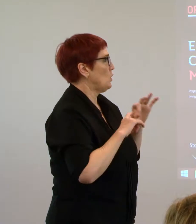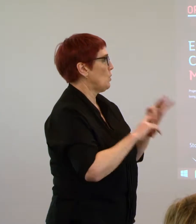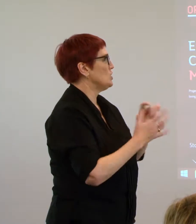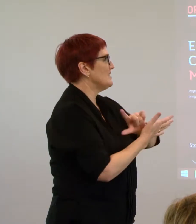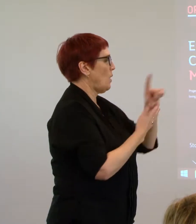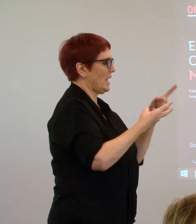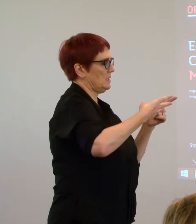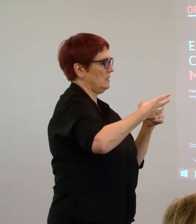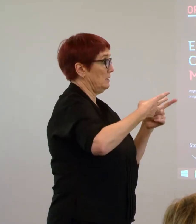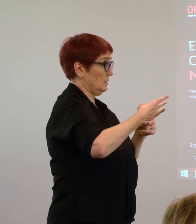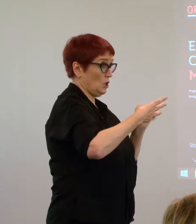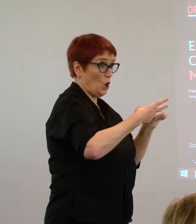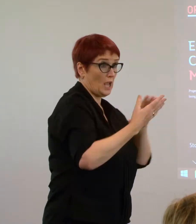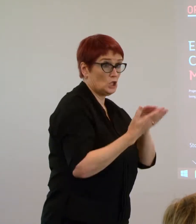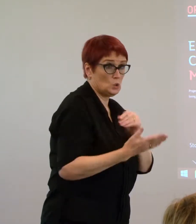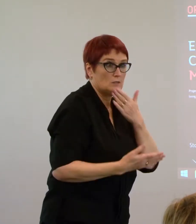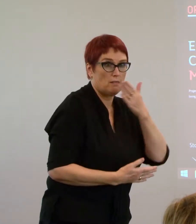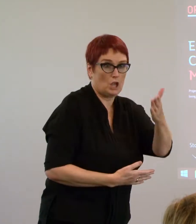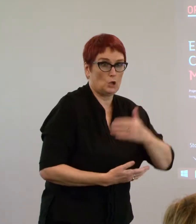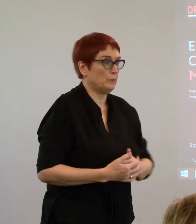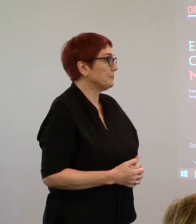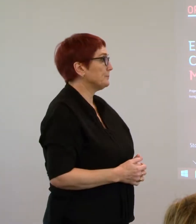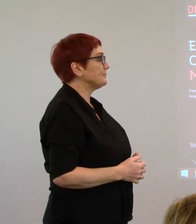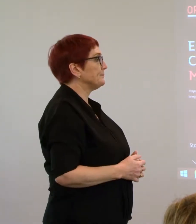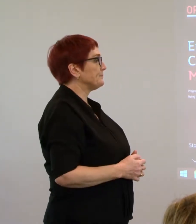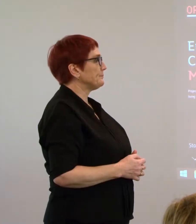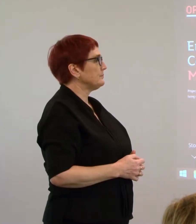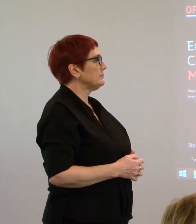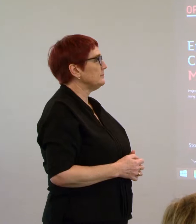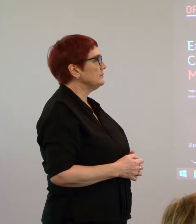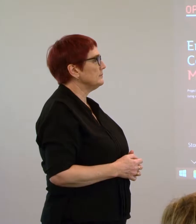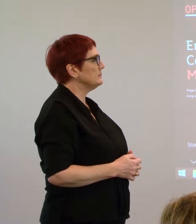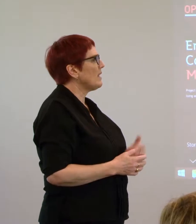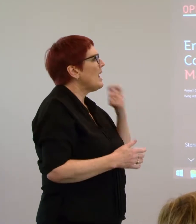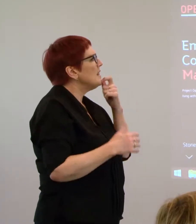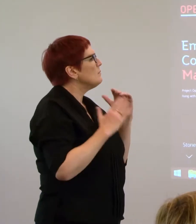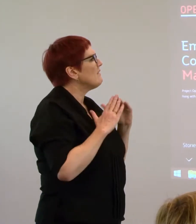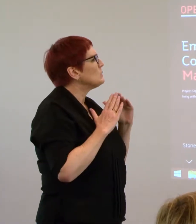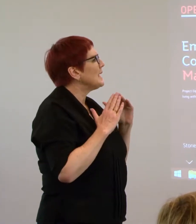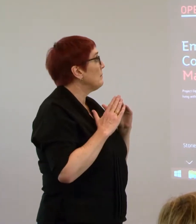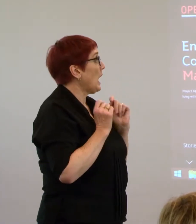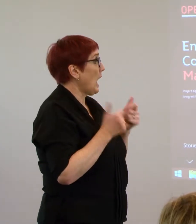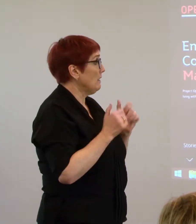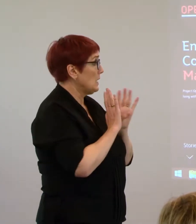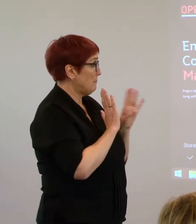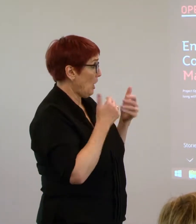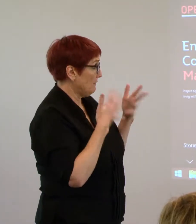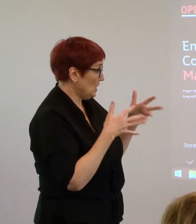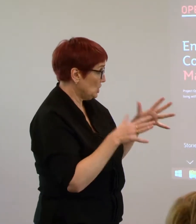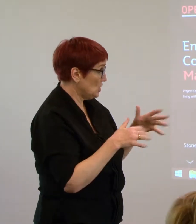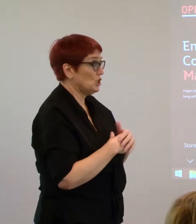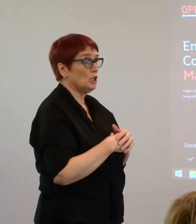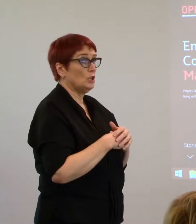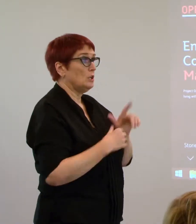your panellists, journalism students. Thank you. I'll also, just a housekeeping matter, after this panel is over, we